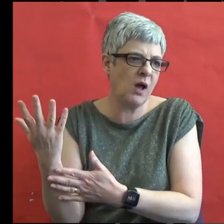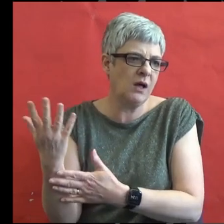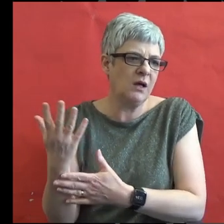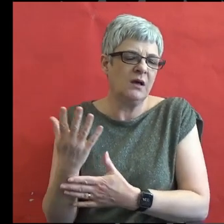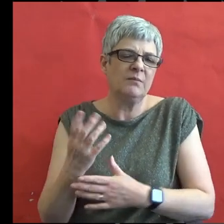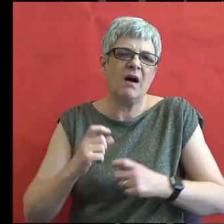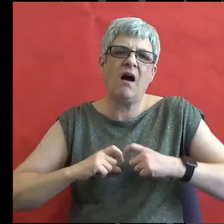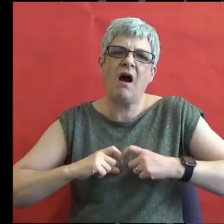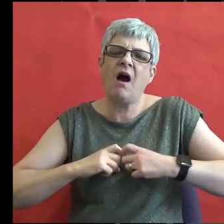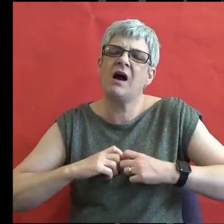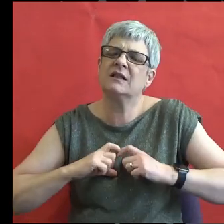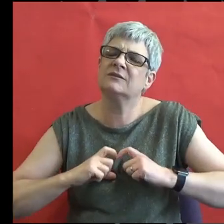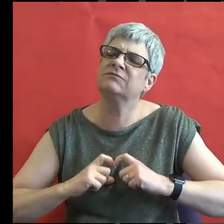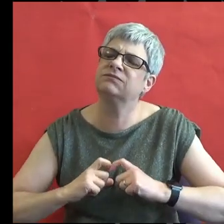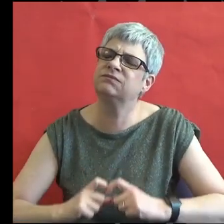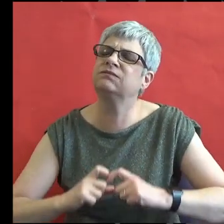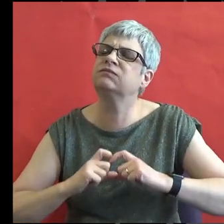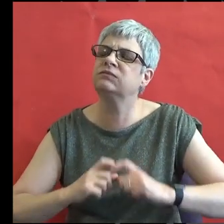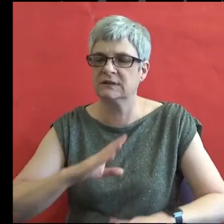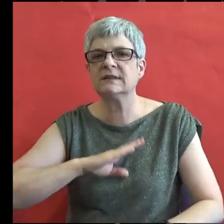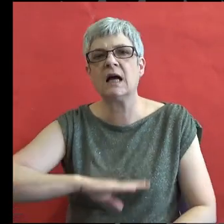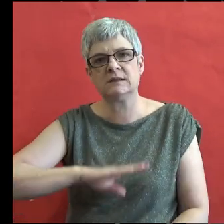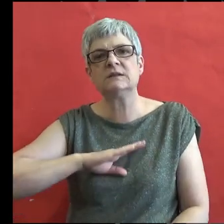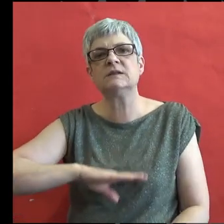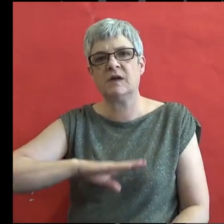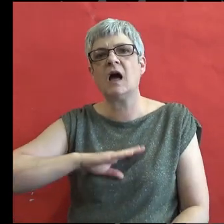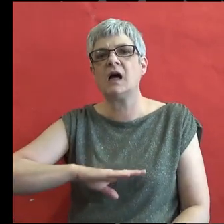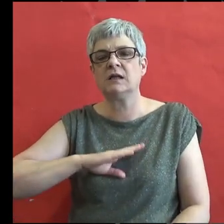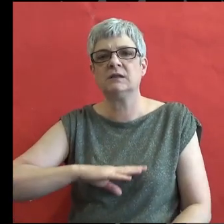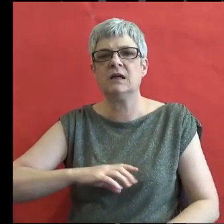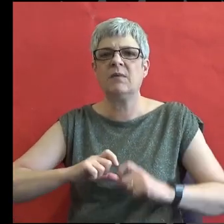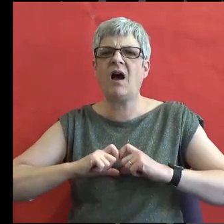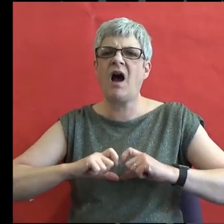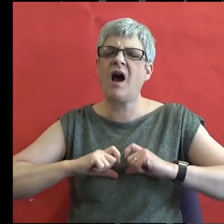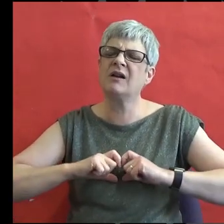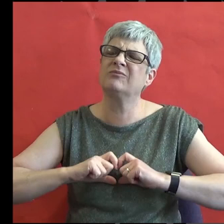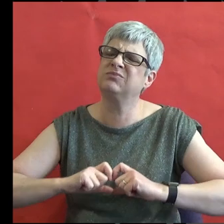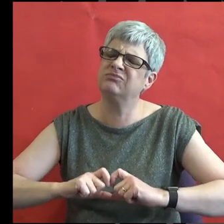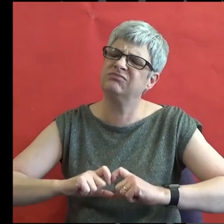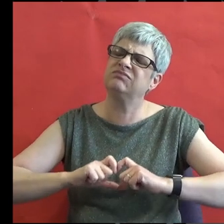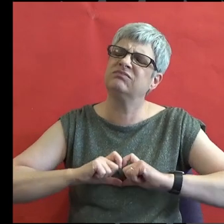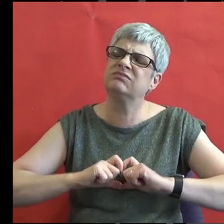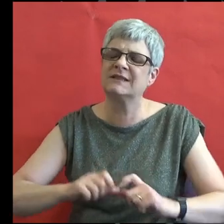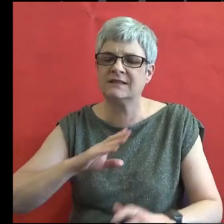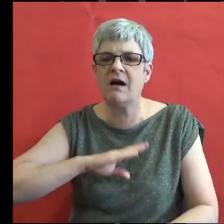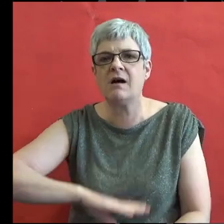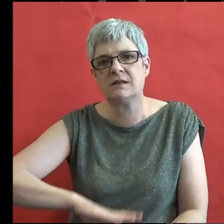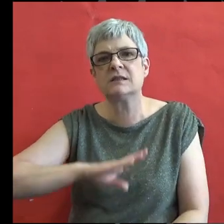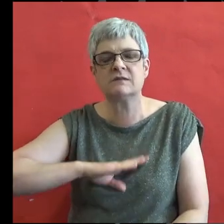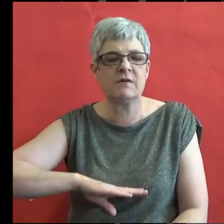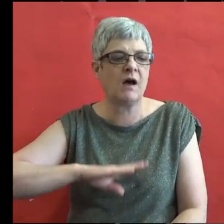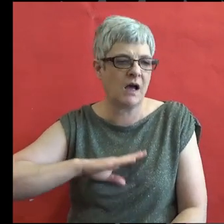heart he satisfies. My aching heart he